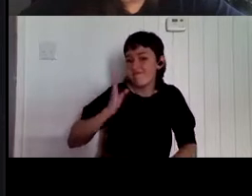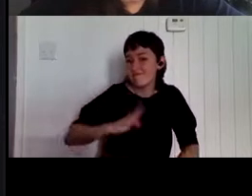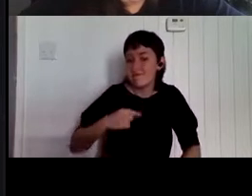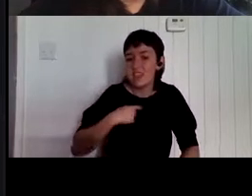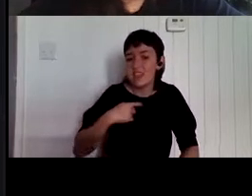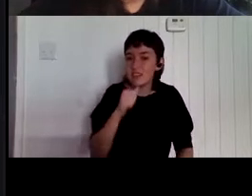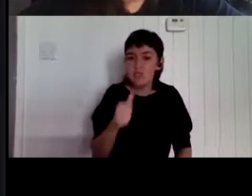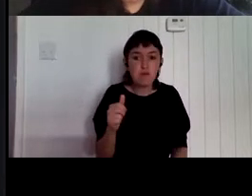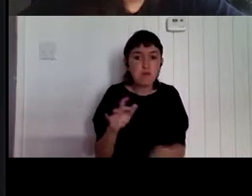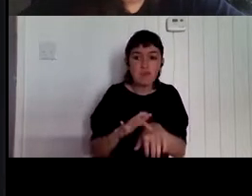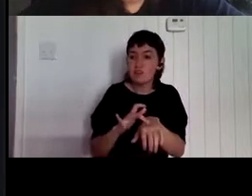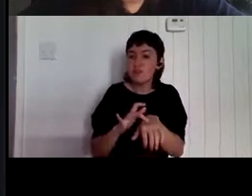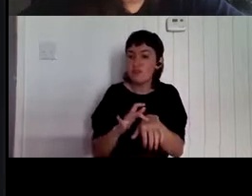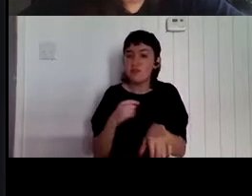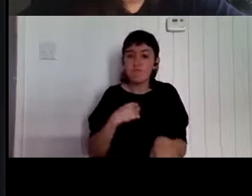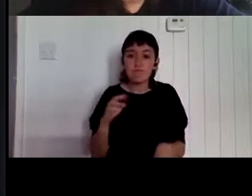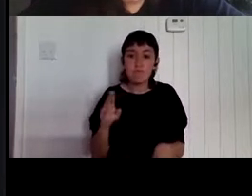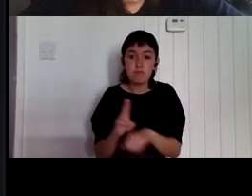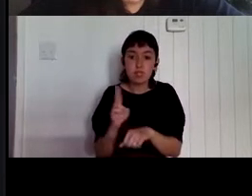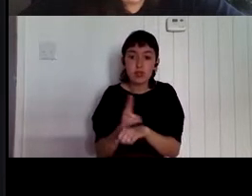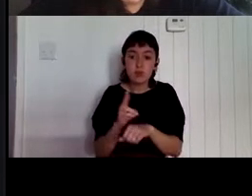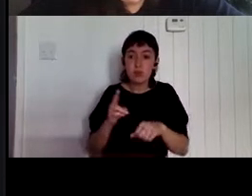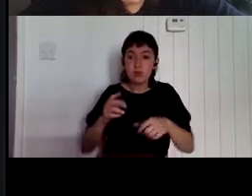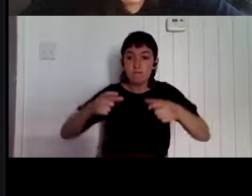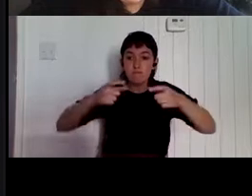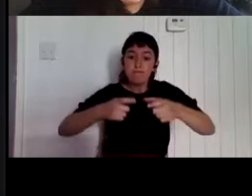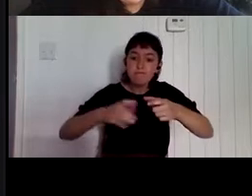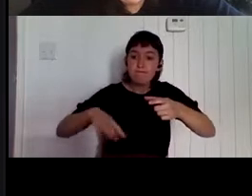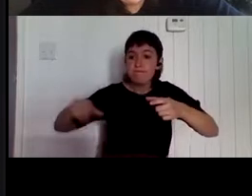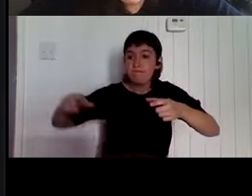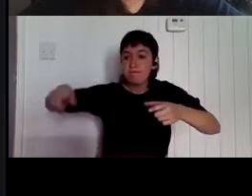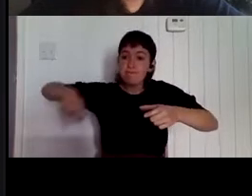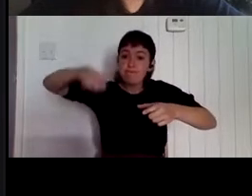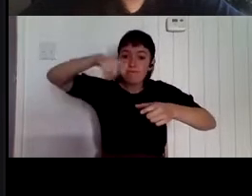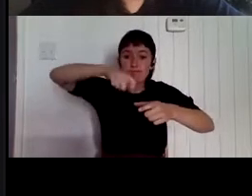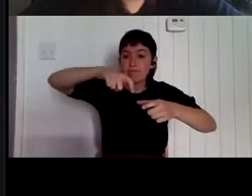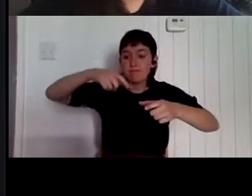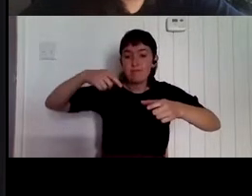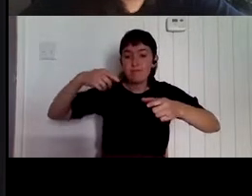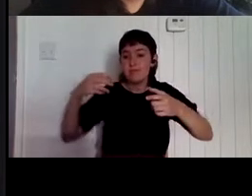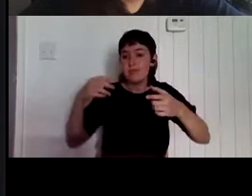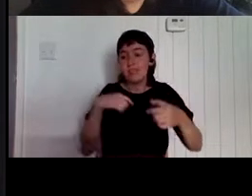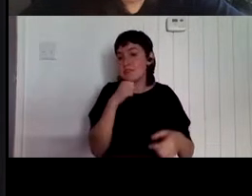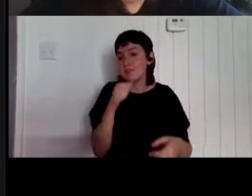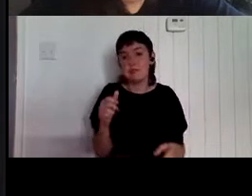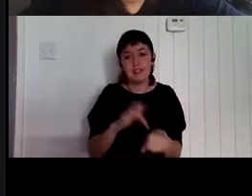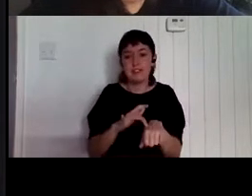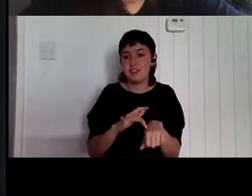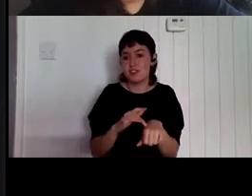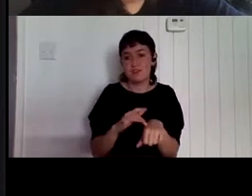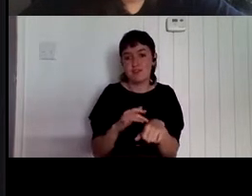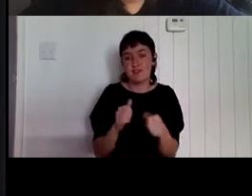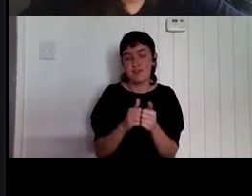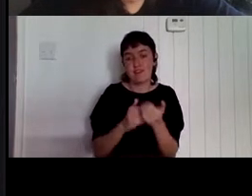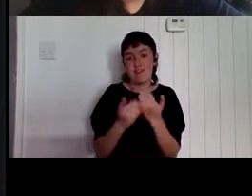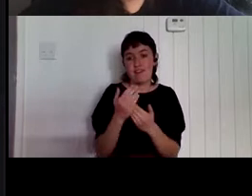pipettes or little, little dishes. I'm not touching them. I don't need to be stung by my jellyfish. Um, although I do know they can